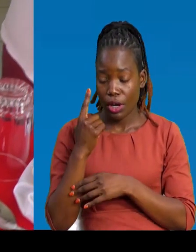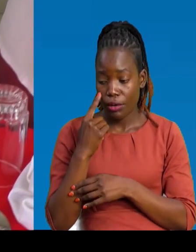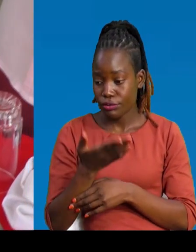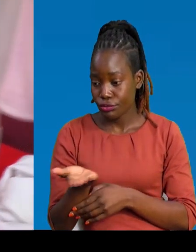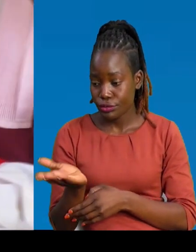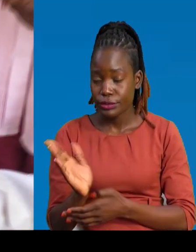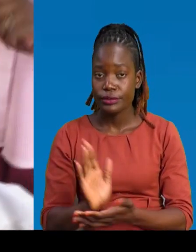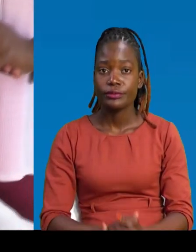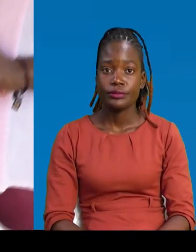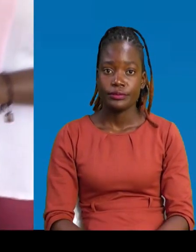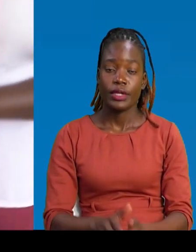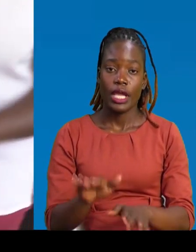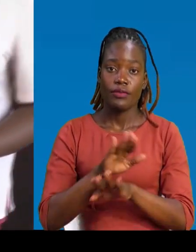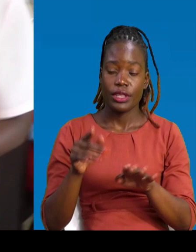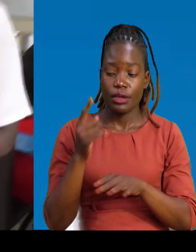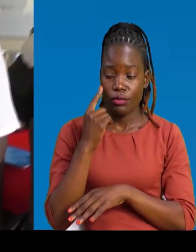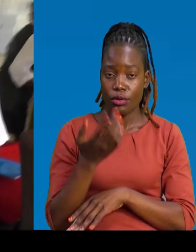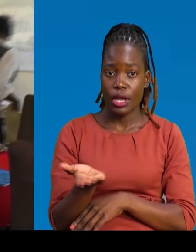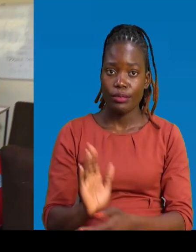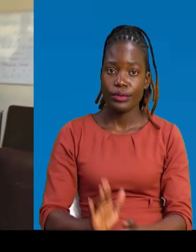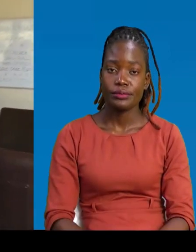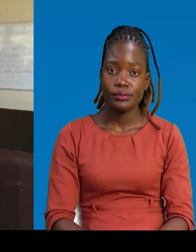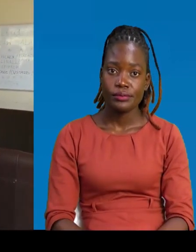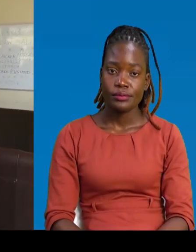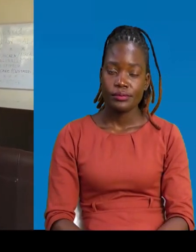sauces, everything. Yeah. Nimesema hii ni